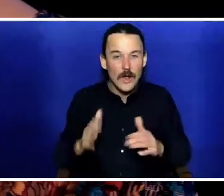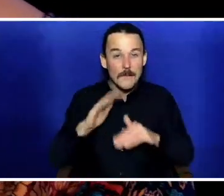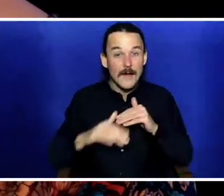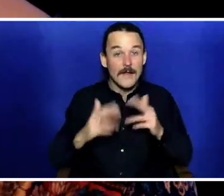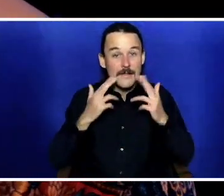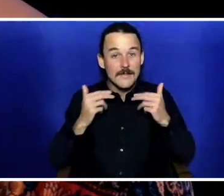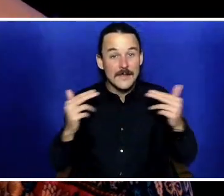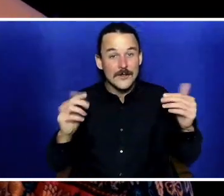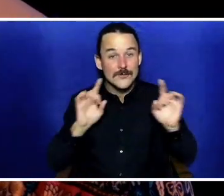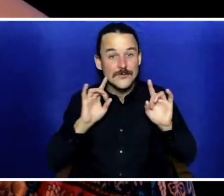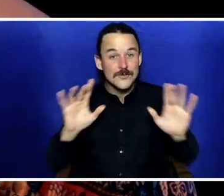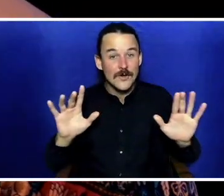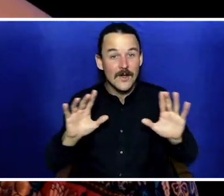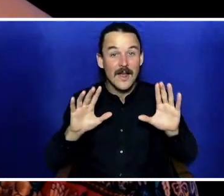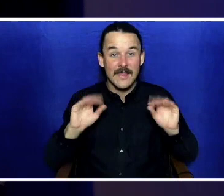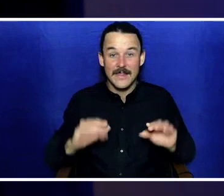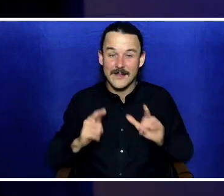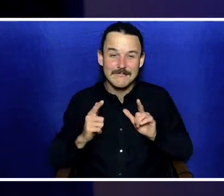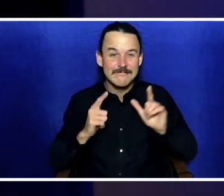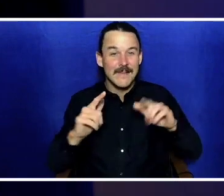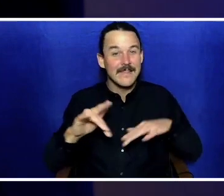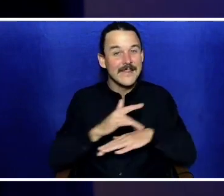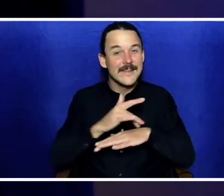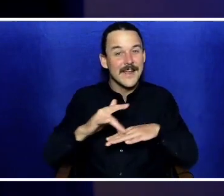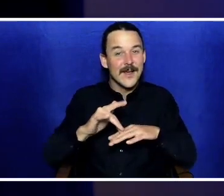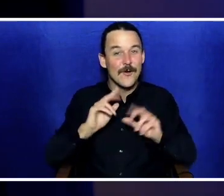local region. Wonderful. Now,